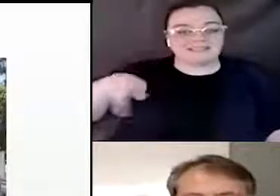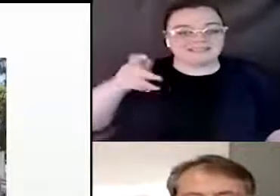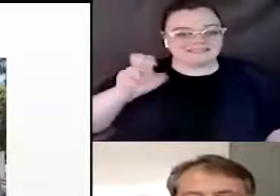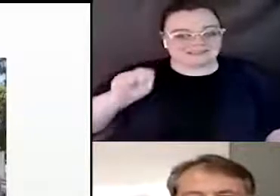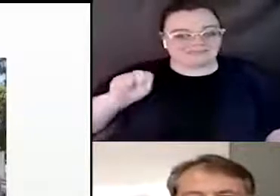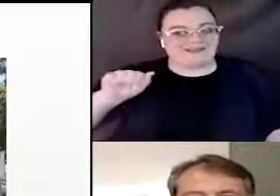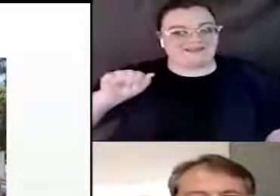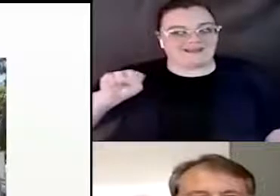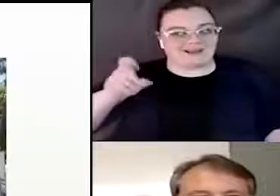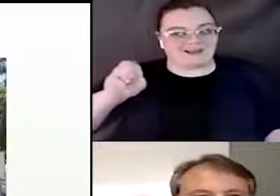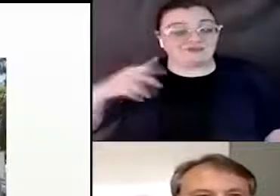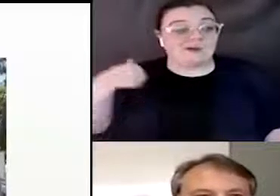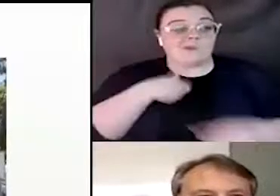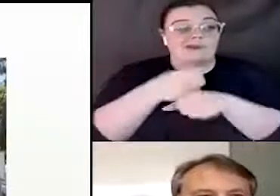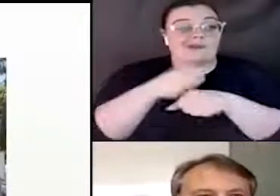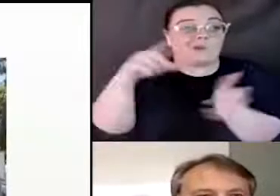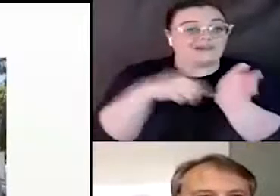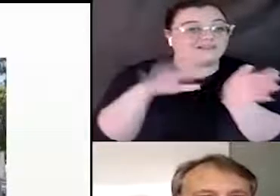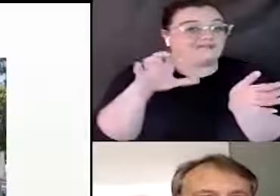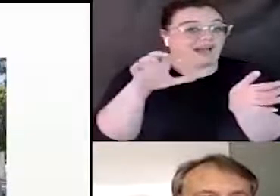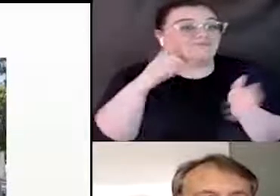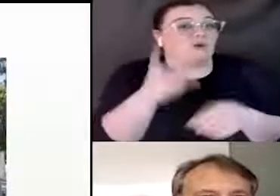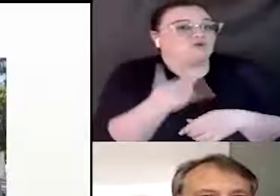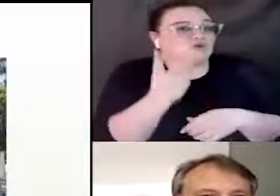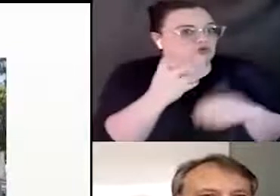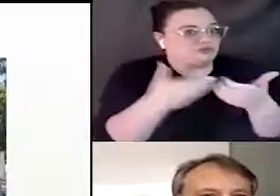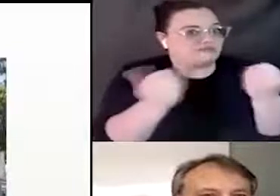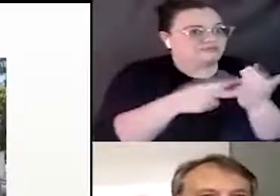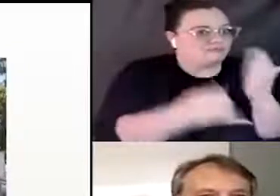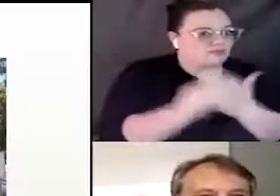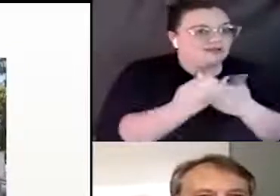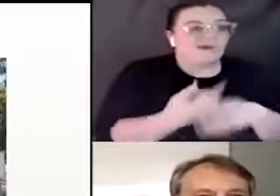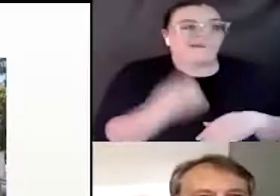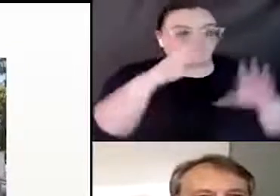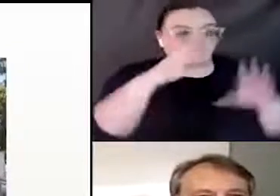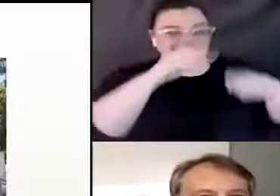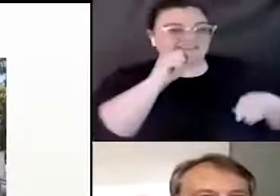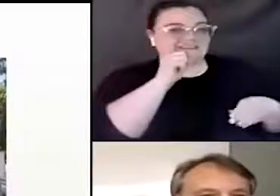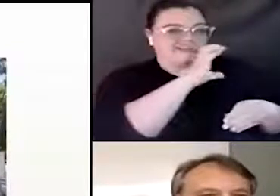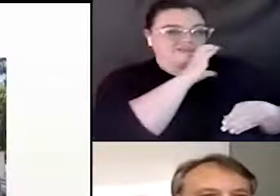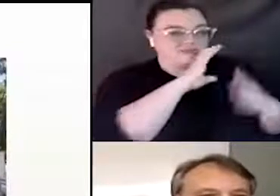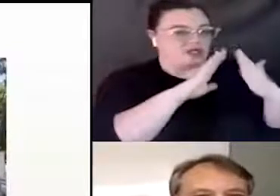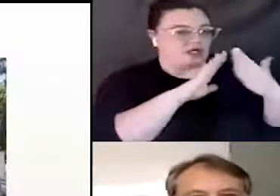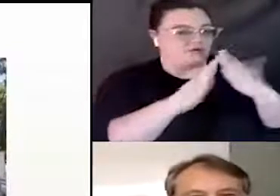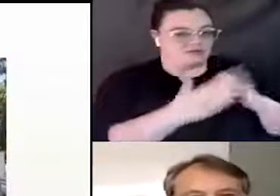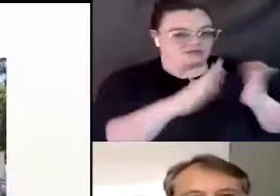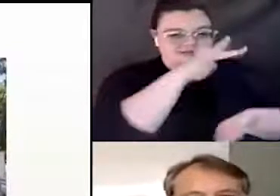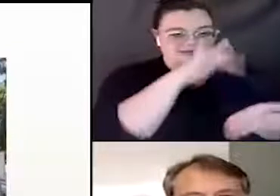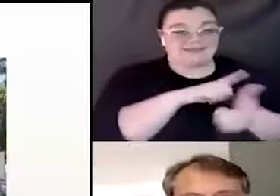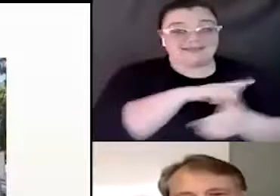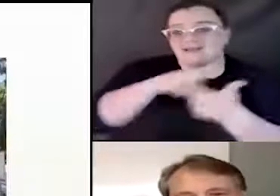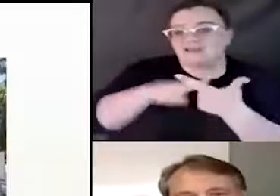received $1,500 in mini awards for 2 projects, one at the Senior Community Center and the other for Meals on